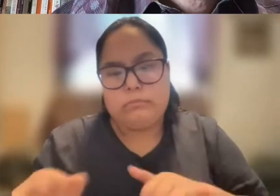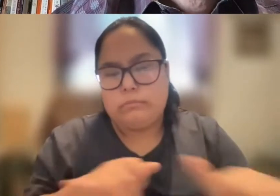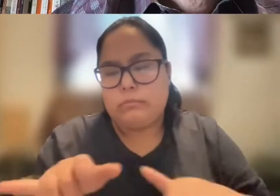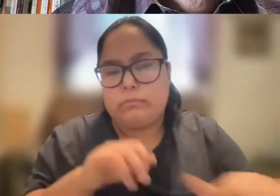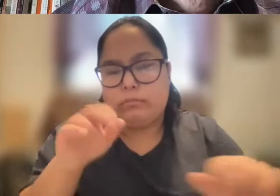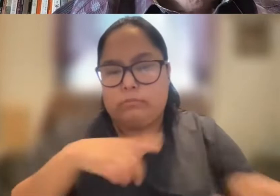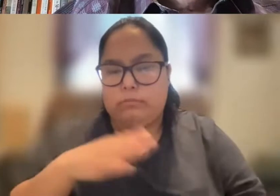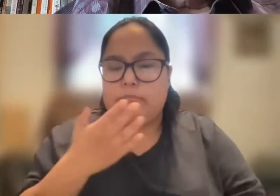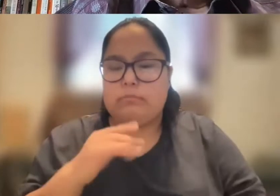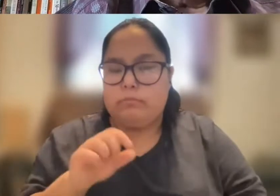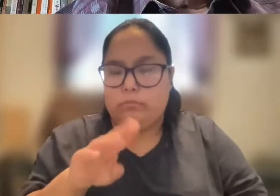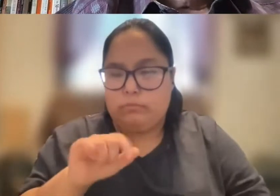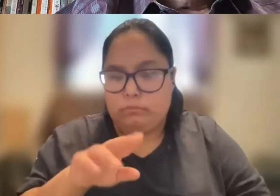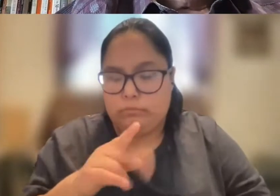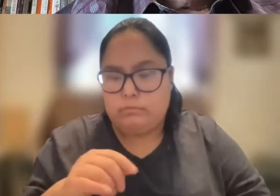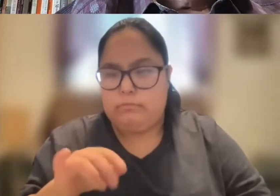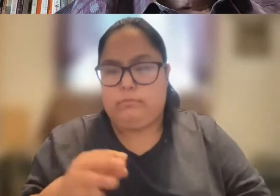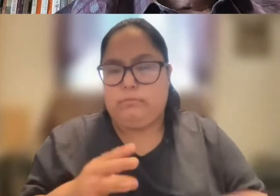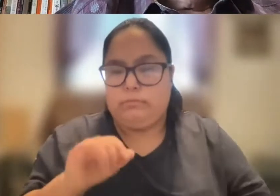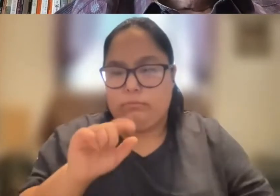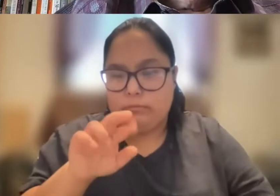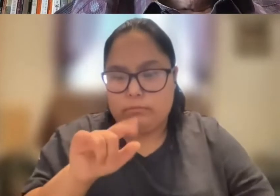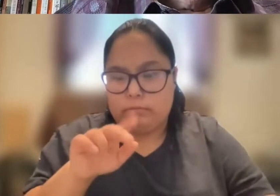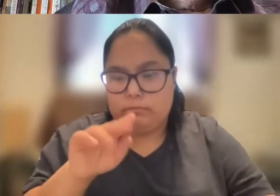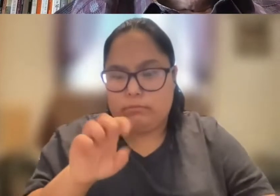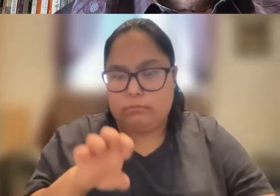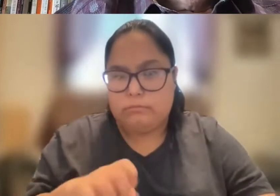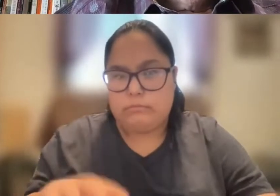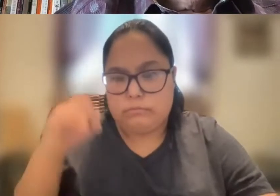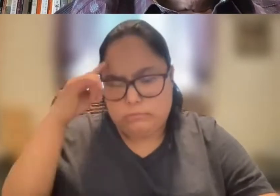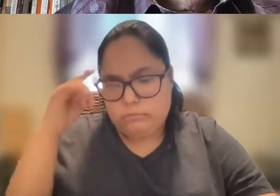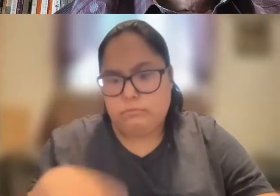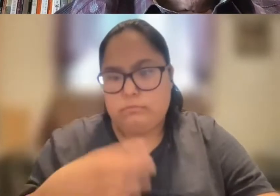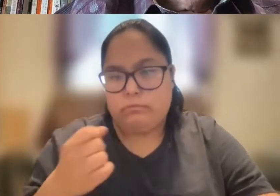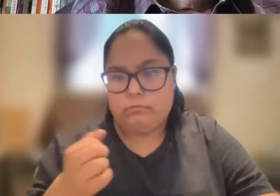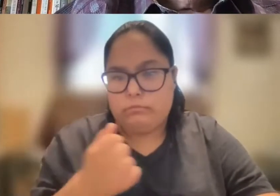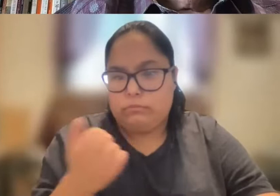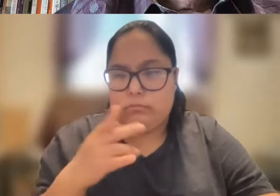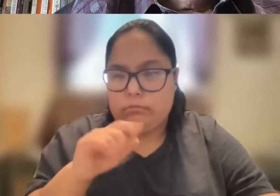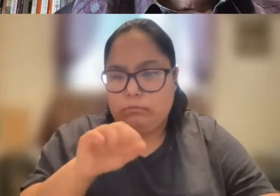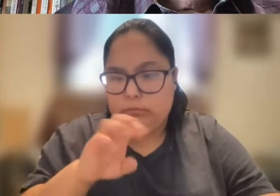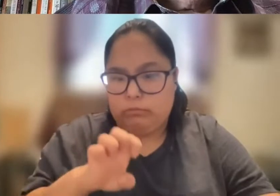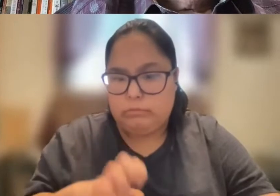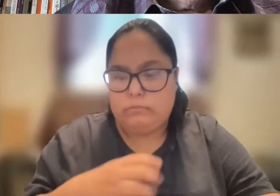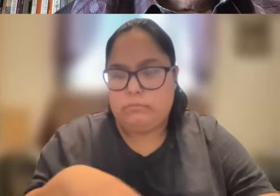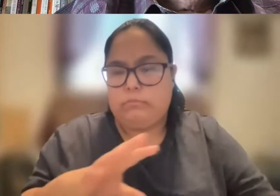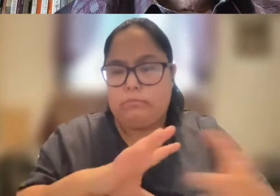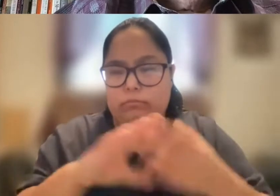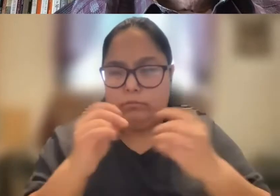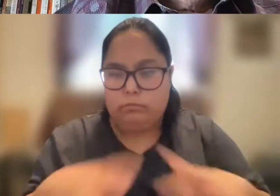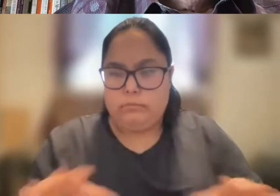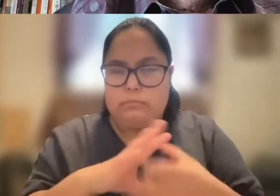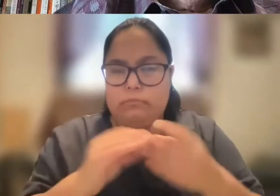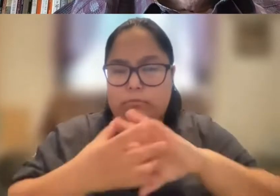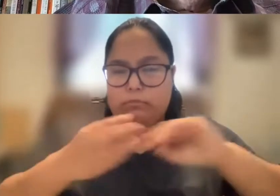He declined my invite. And then I had assumed that was it. That was the end of the story. But it